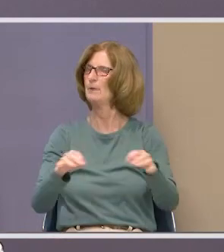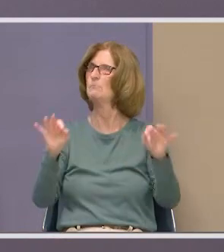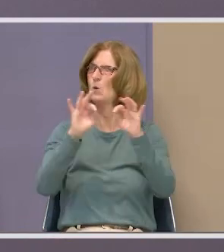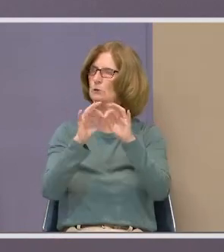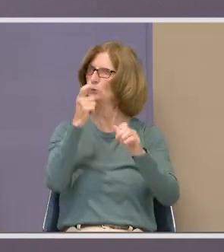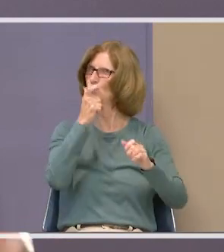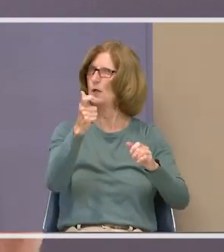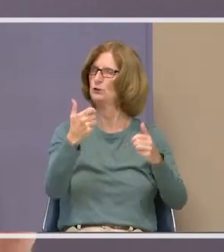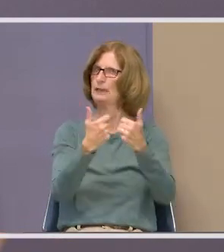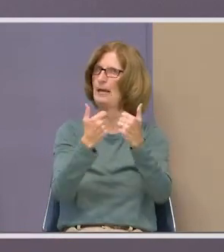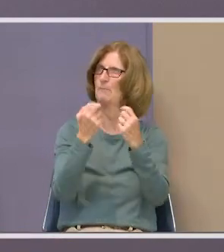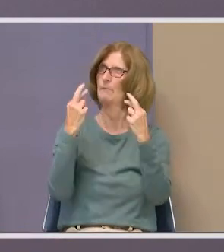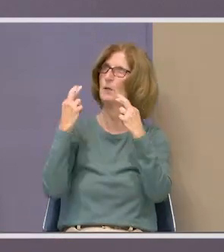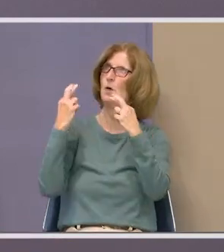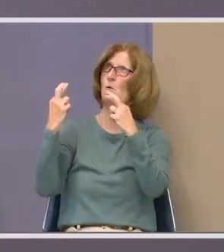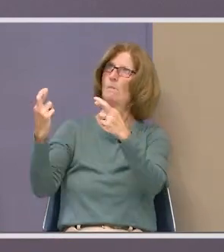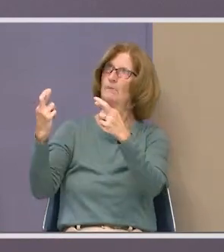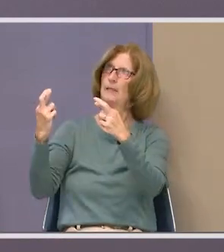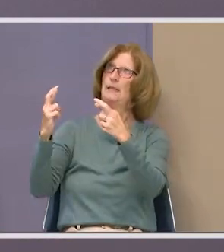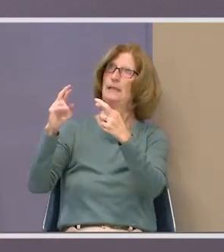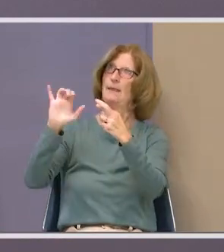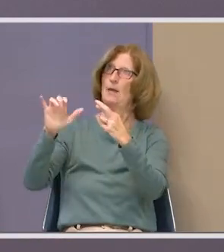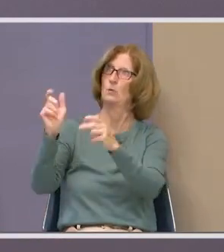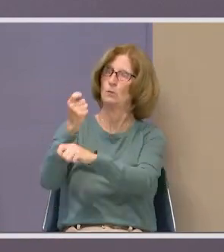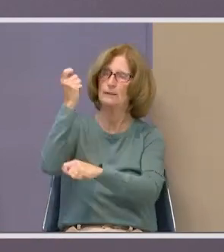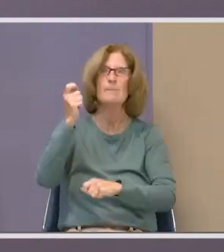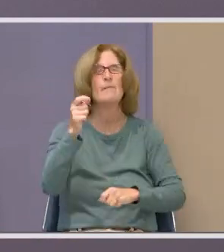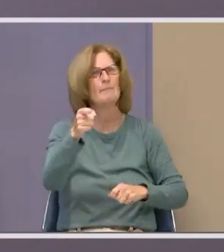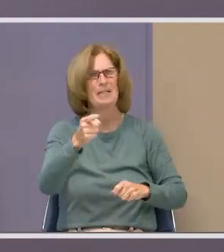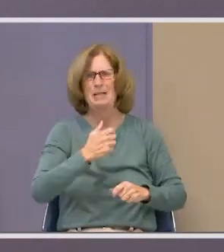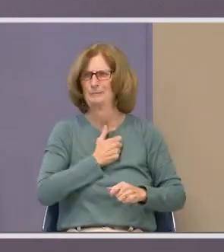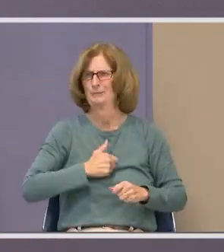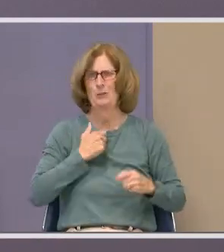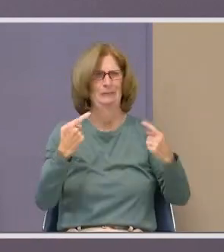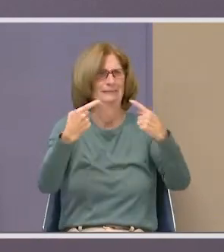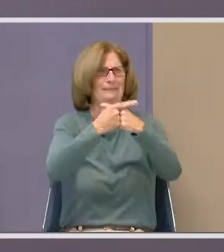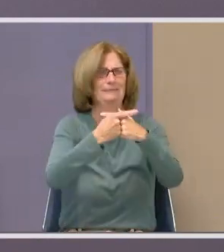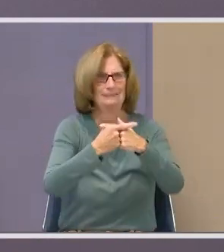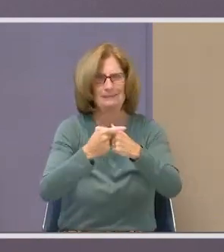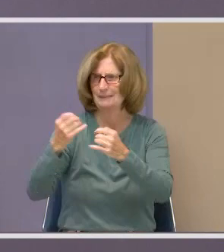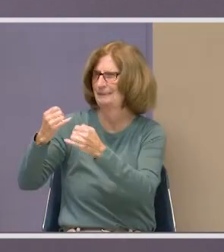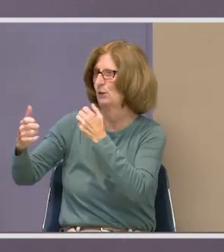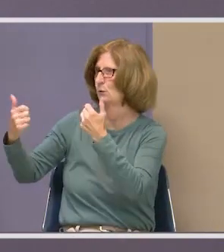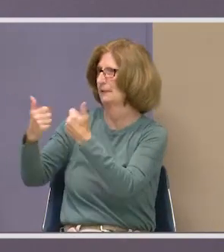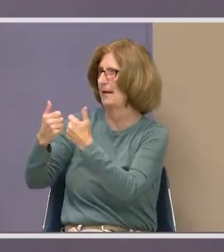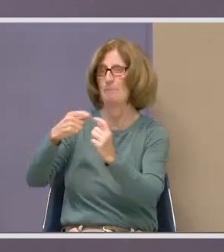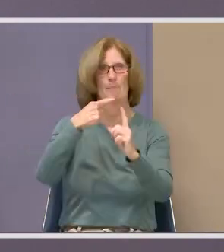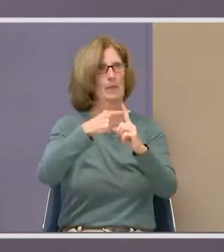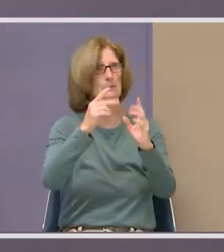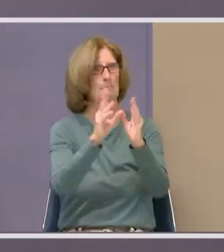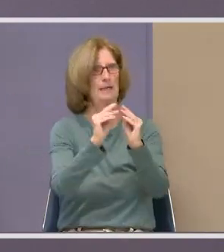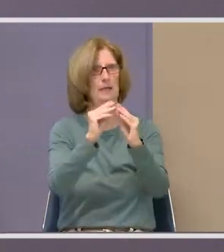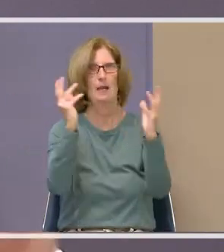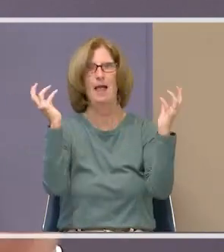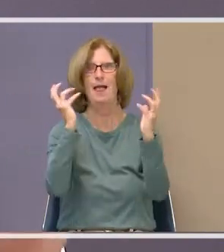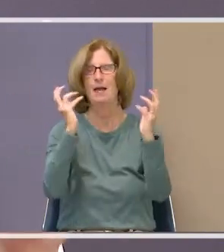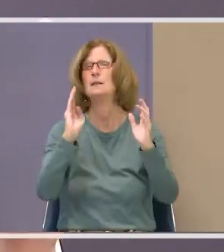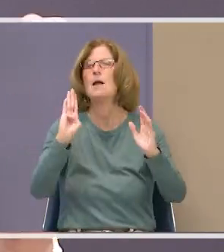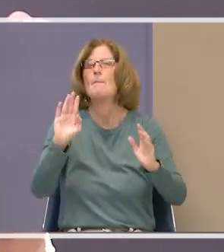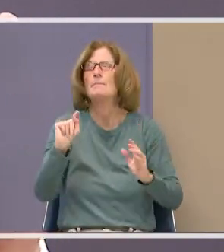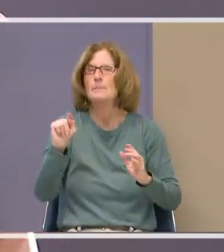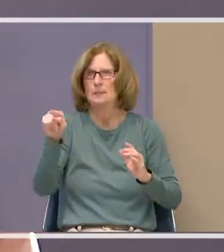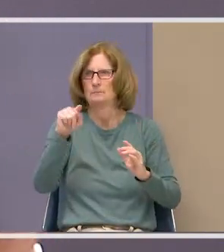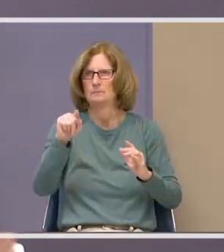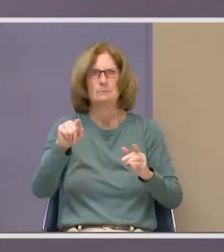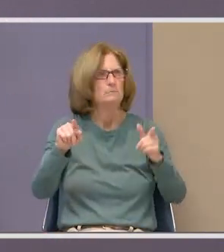apologize for putting the meeting on that same day, but like I said, we'll get you all out of here. I hear you all live